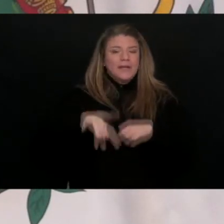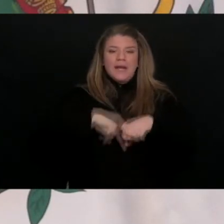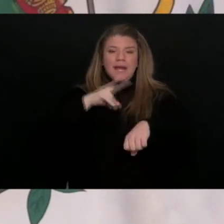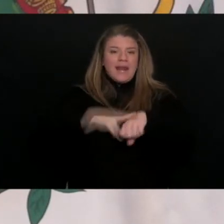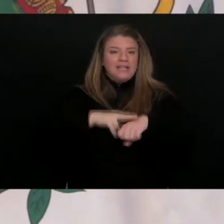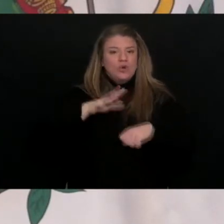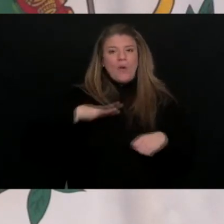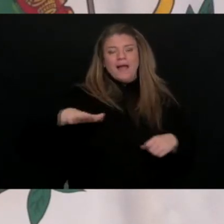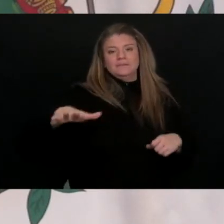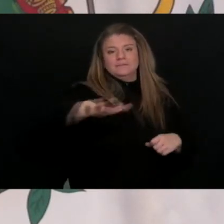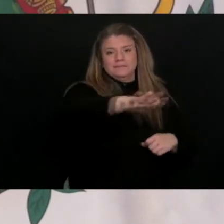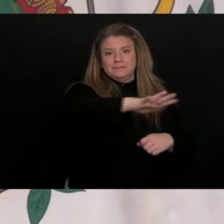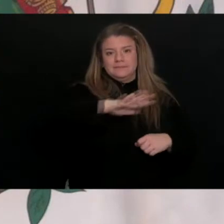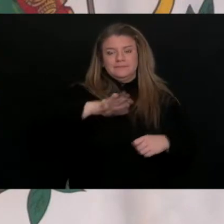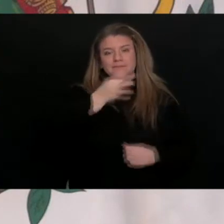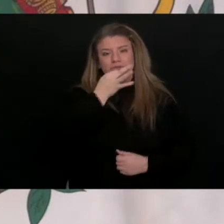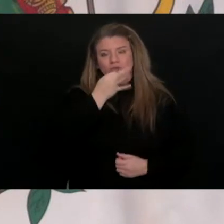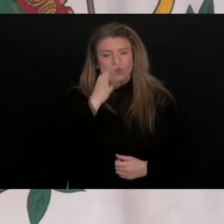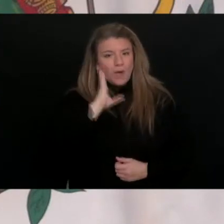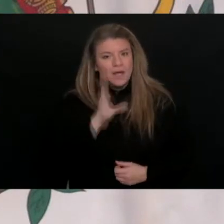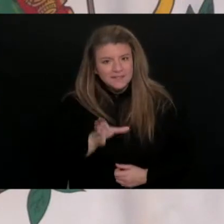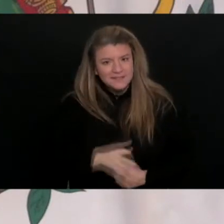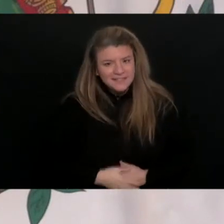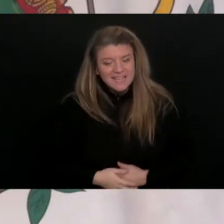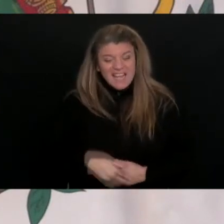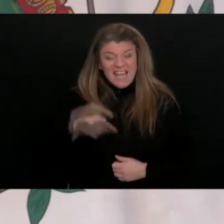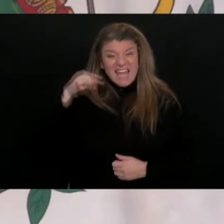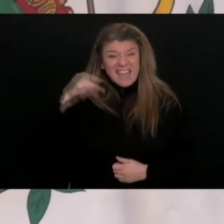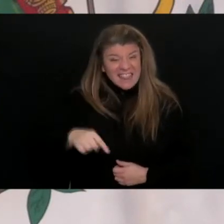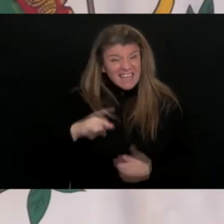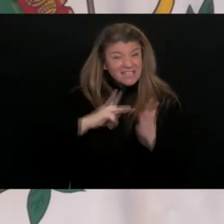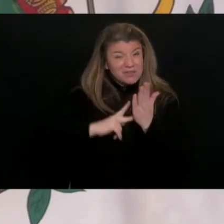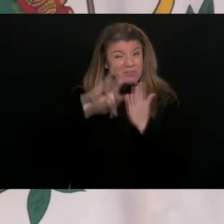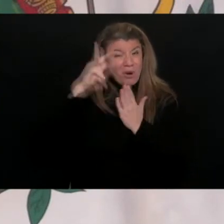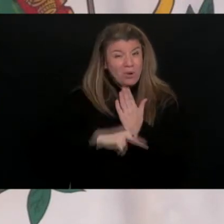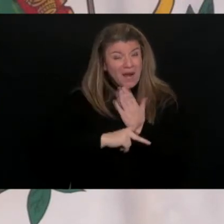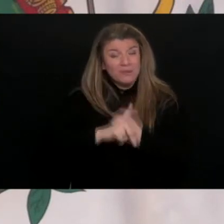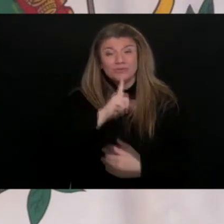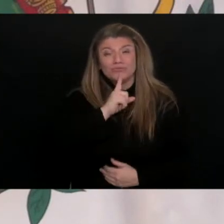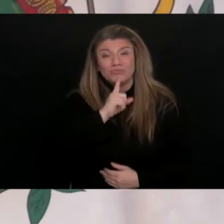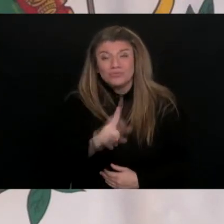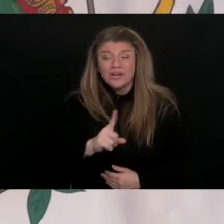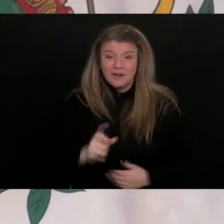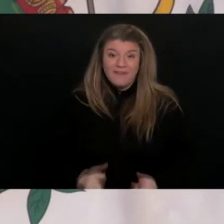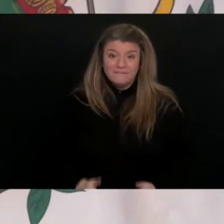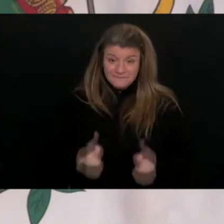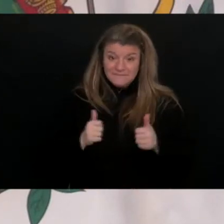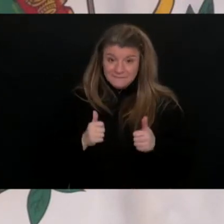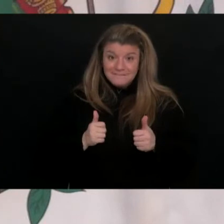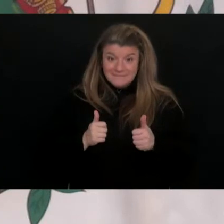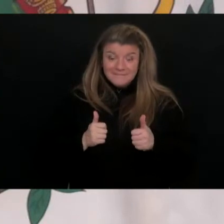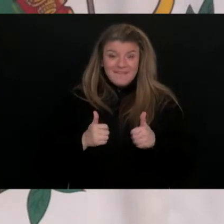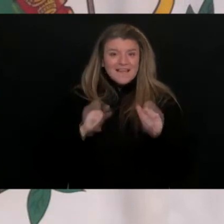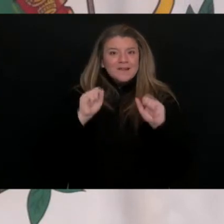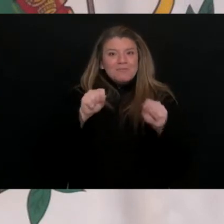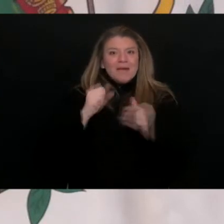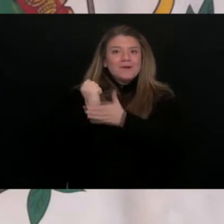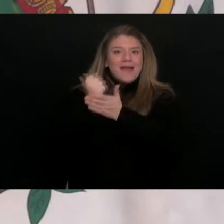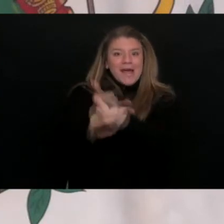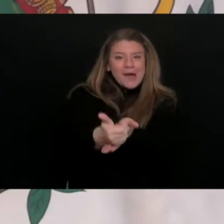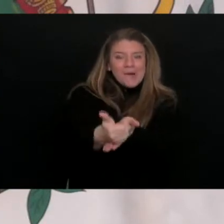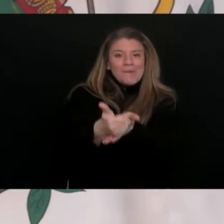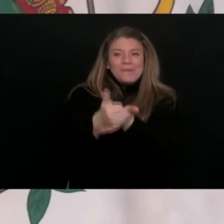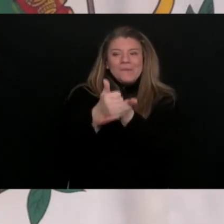nationwide before long. This program is really the real deal, to be able to help with with